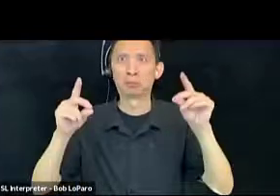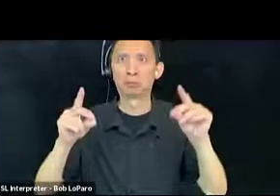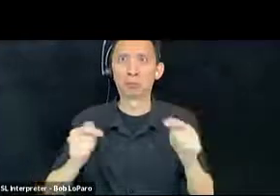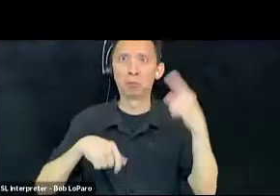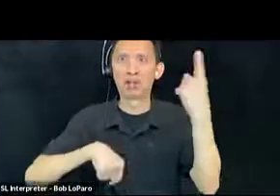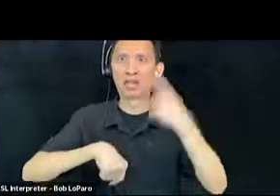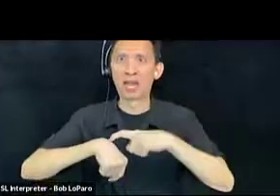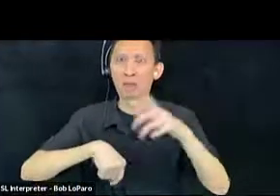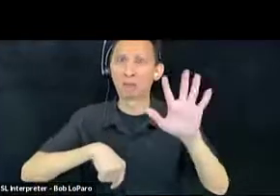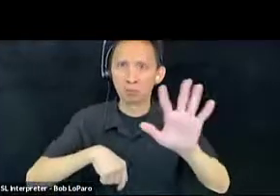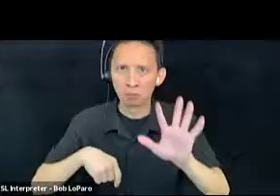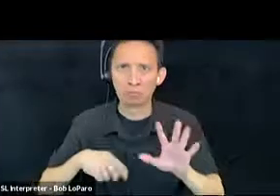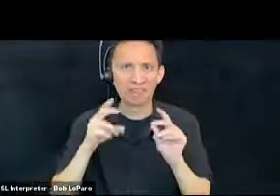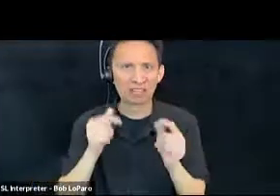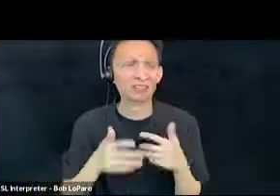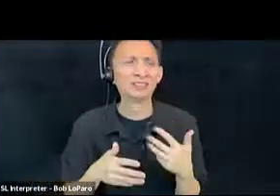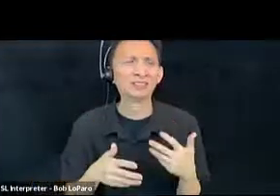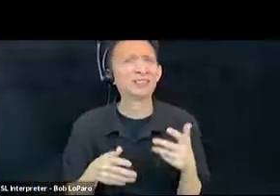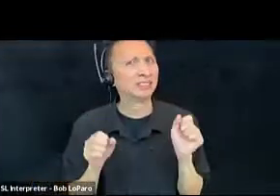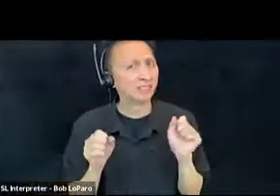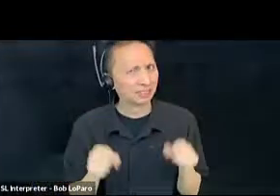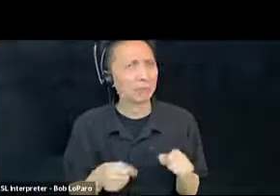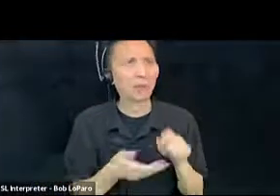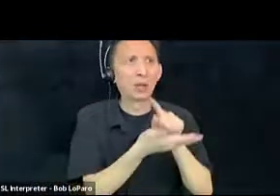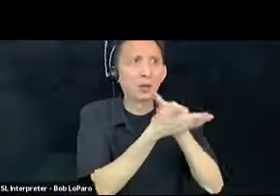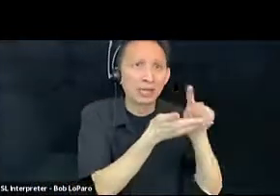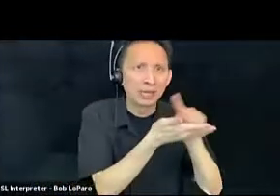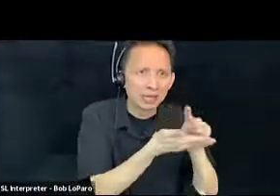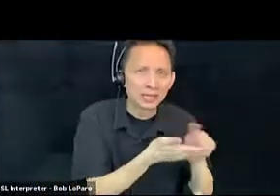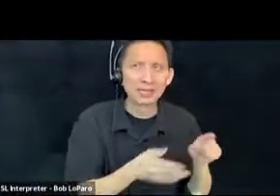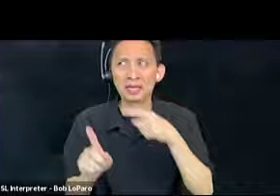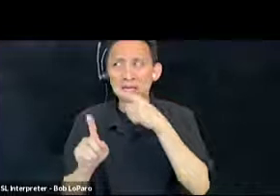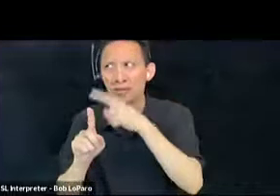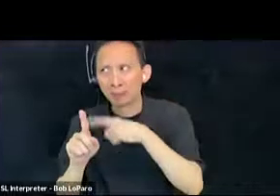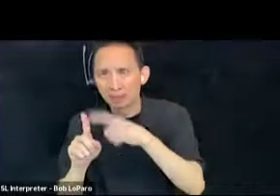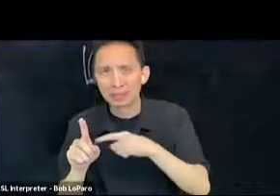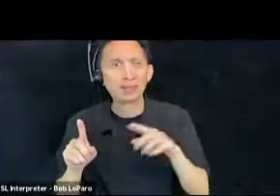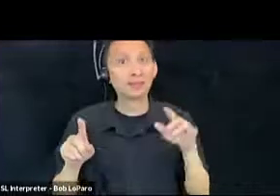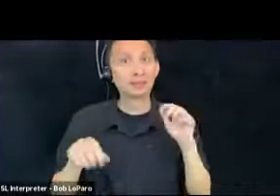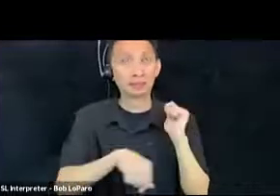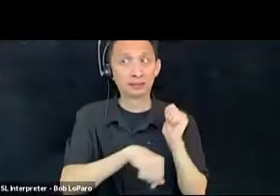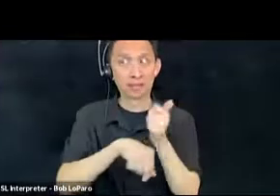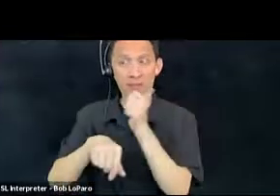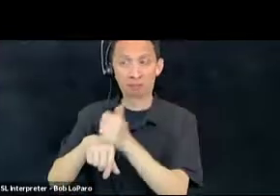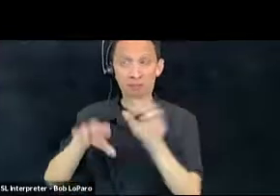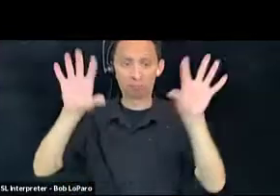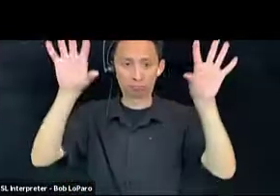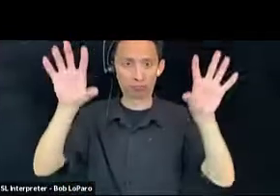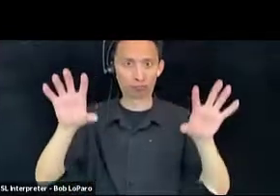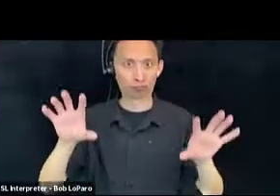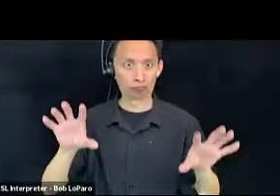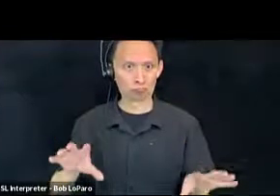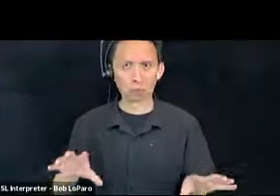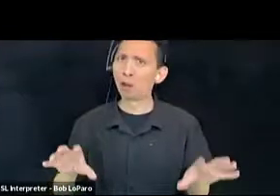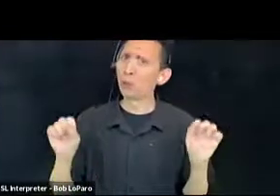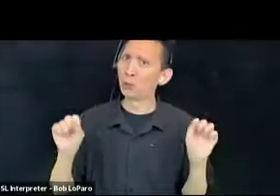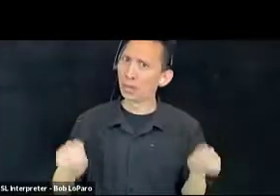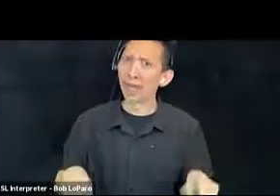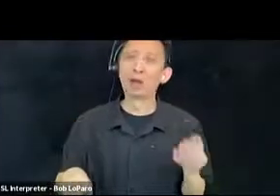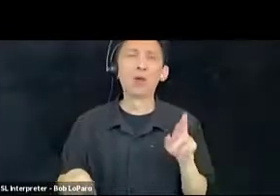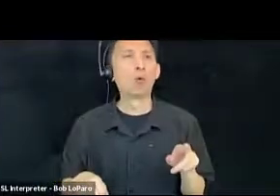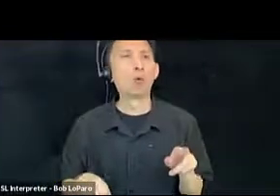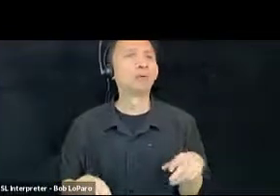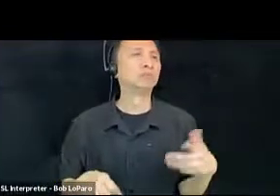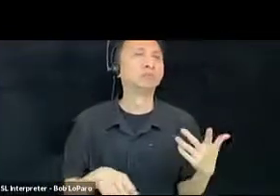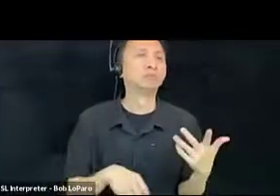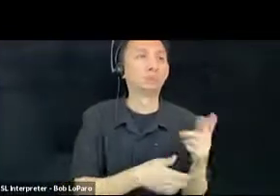a weekly calendar to a monthly calendar, you don't have to just have it all set up for four weeks right away. You can say, let's do